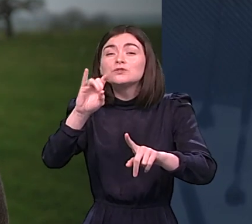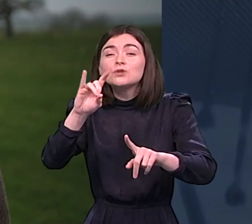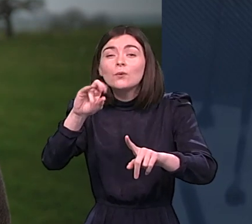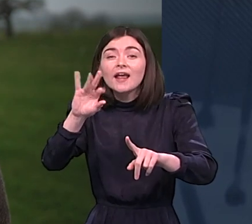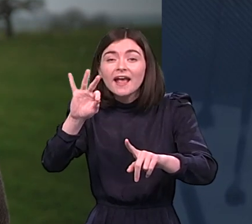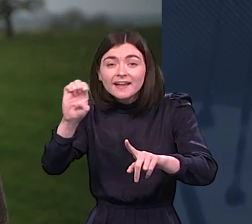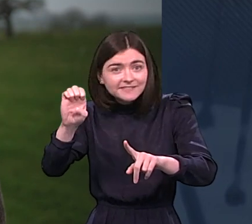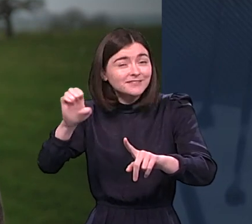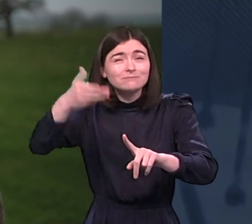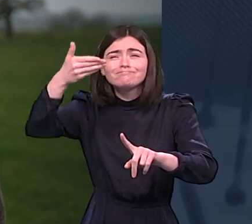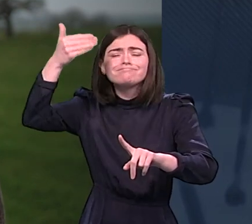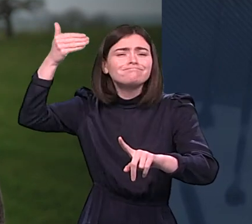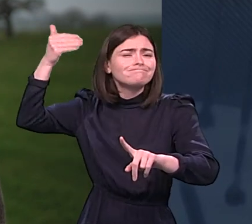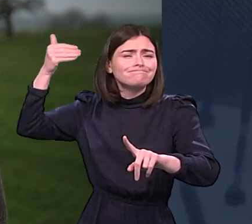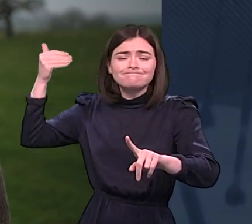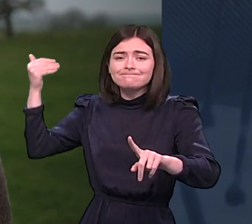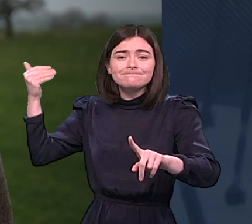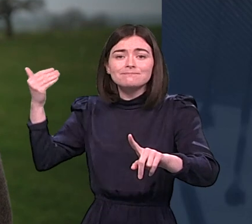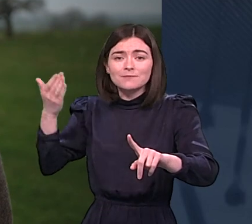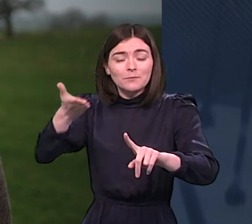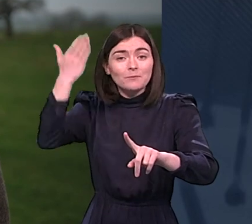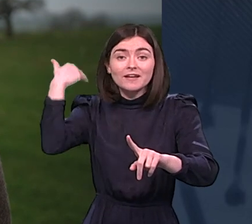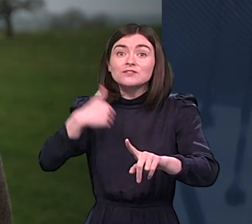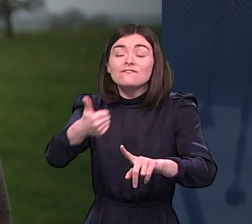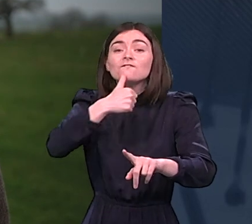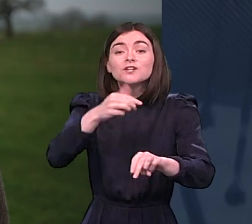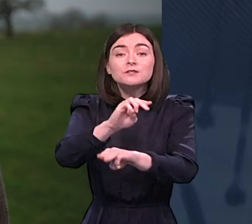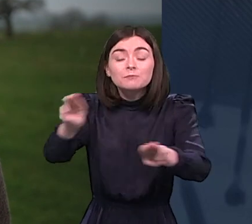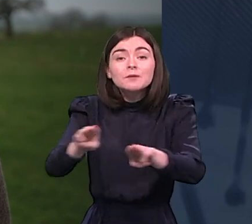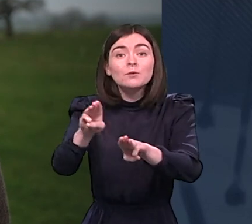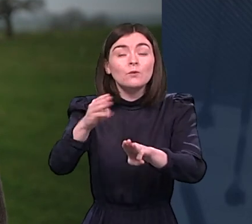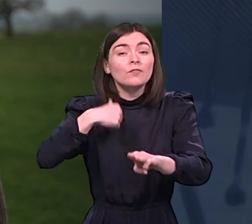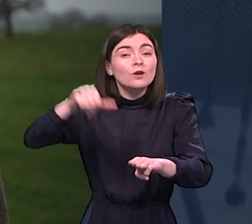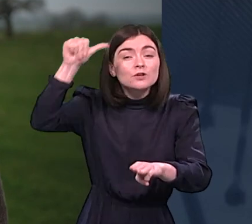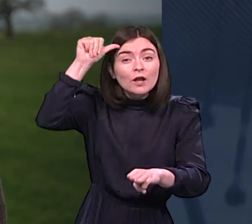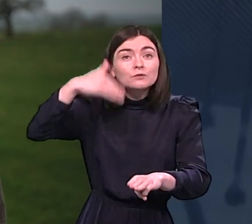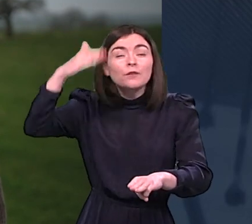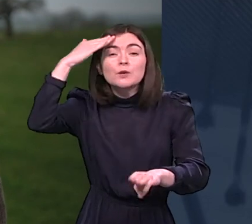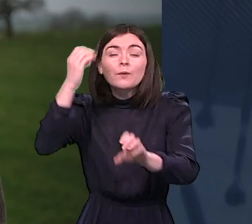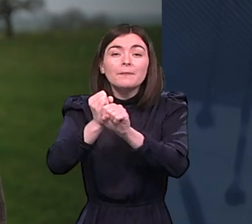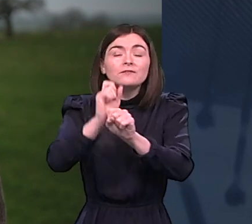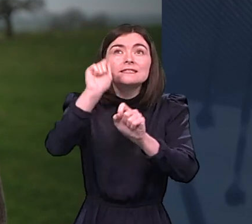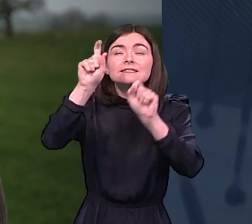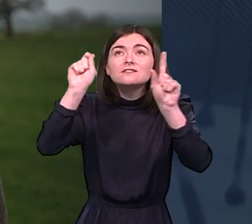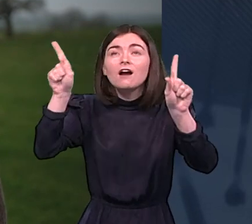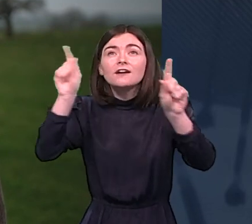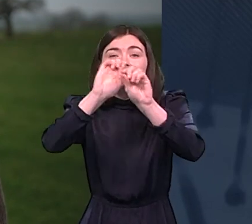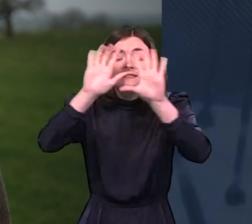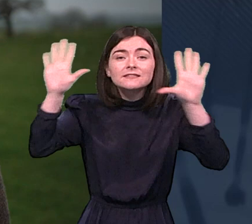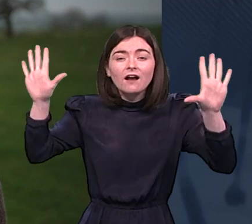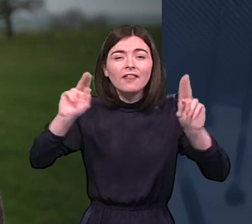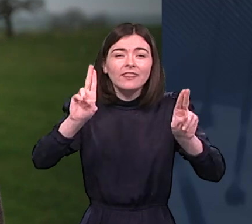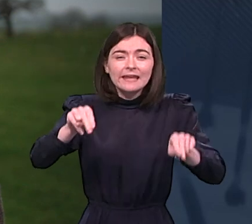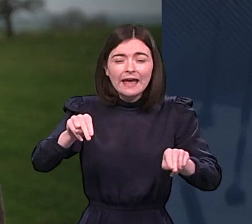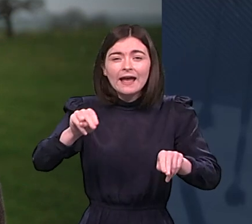to the first people who, with their knowledge of astronomy, that they could then